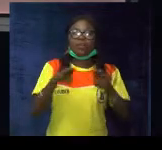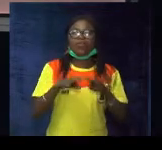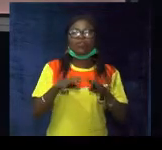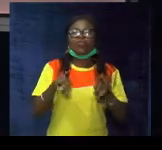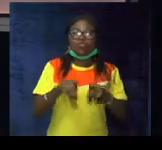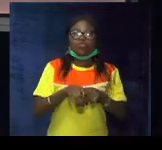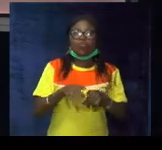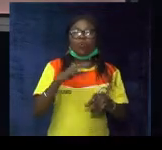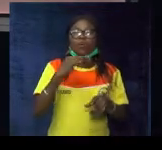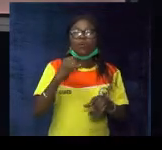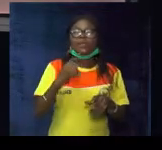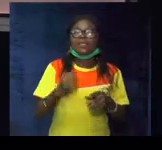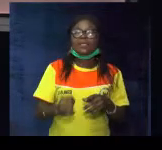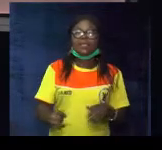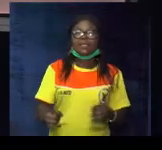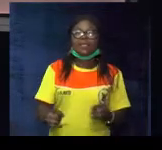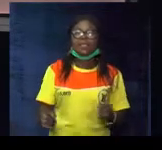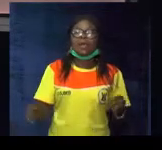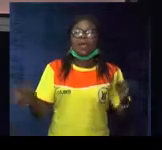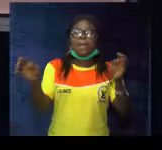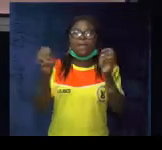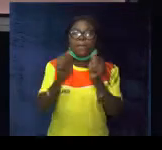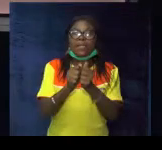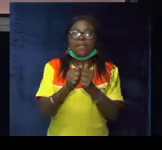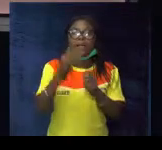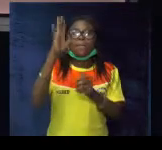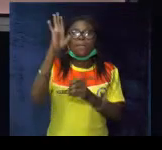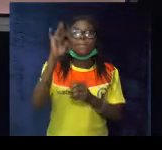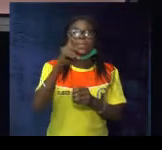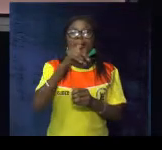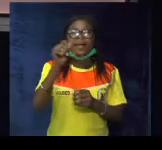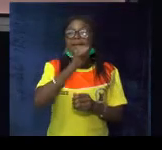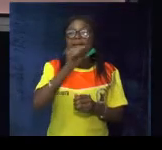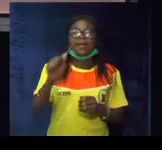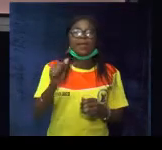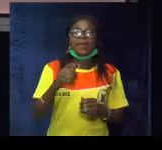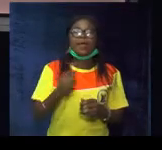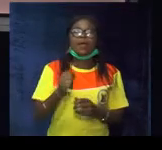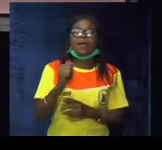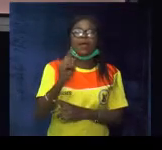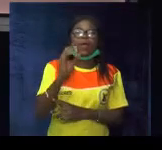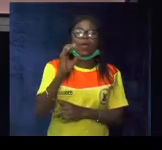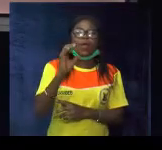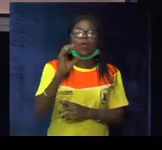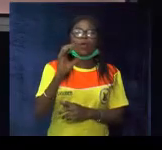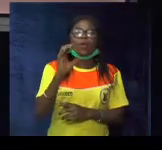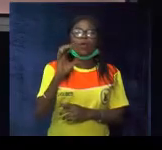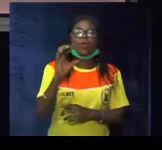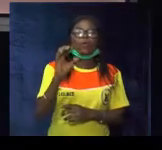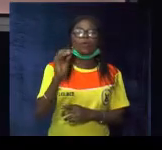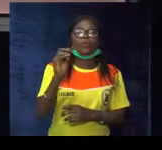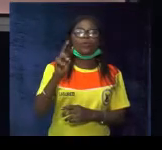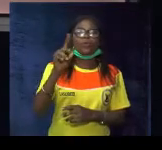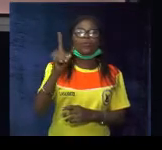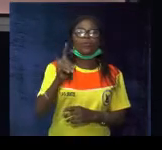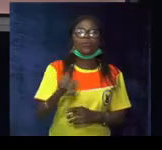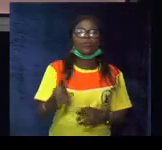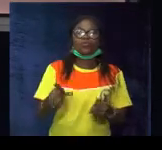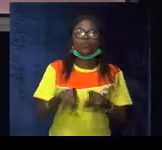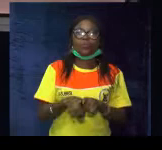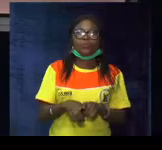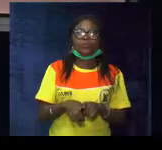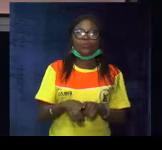Okay, so a segment is bounded by a chord, this line, and an arc, this one. Okay, so